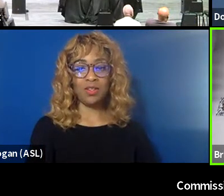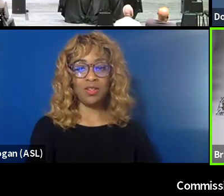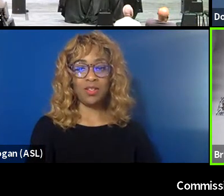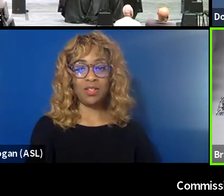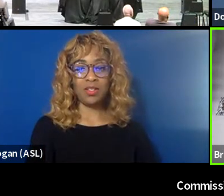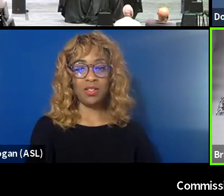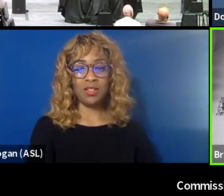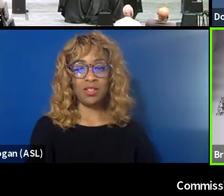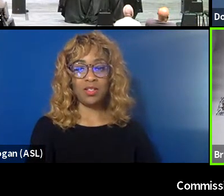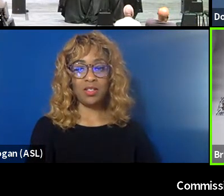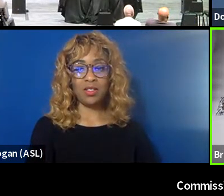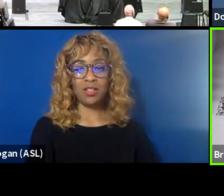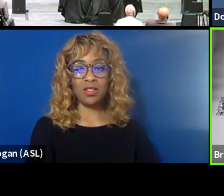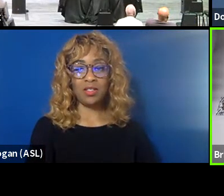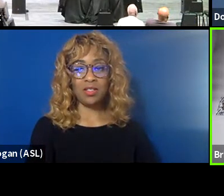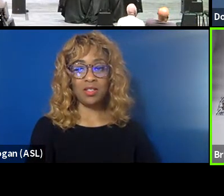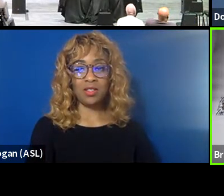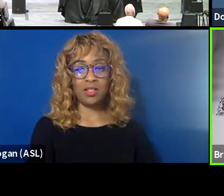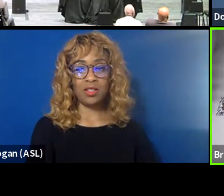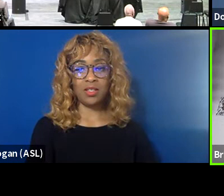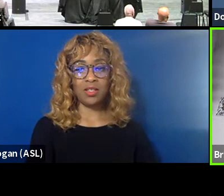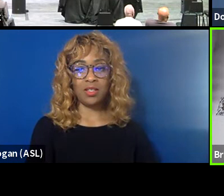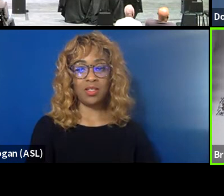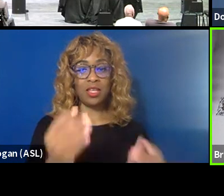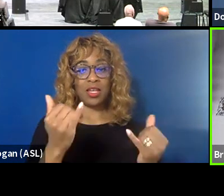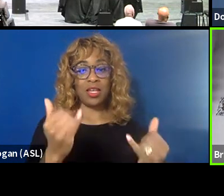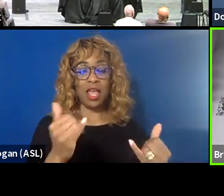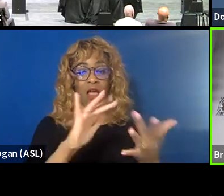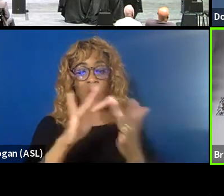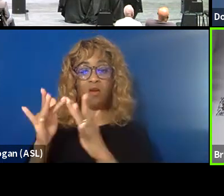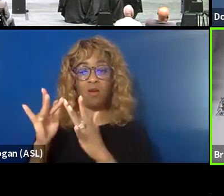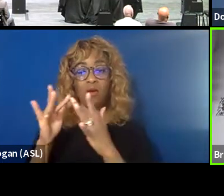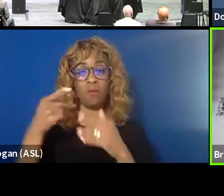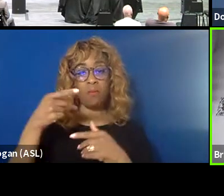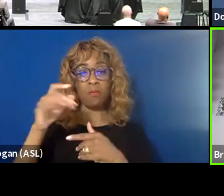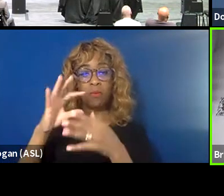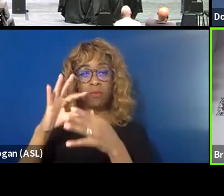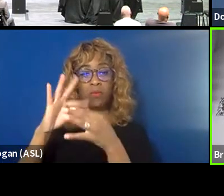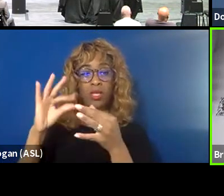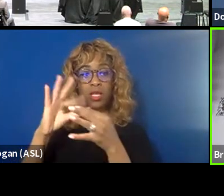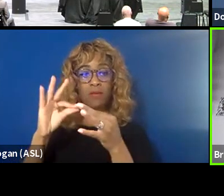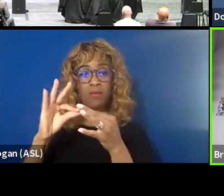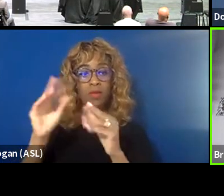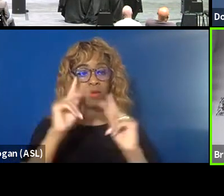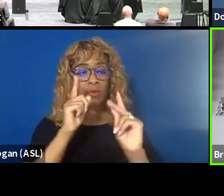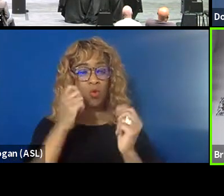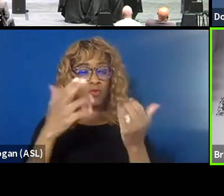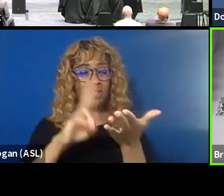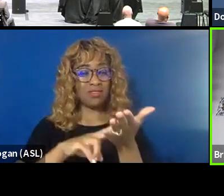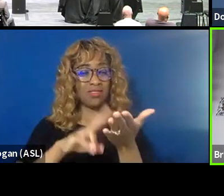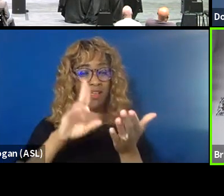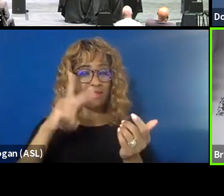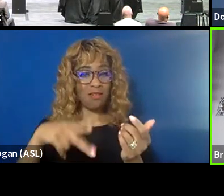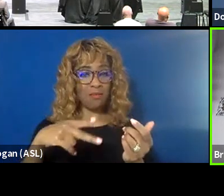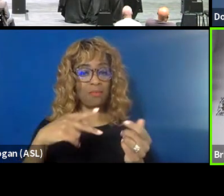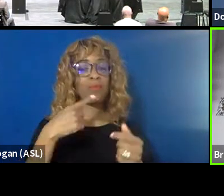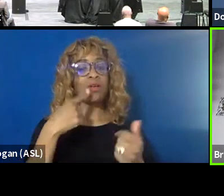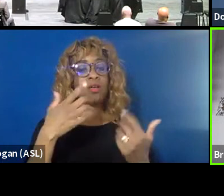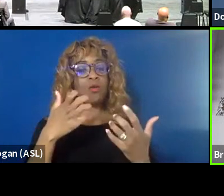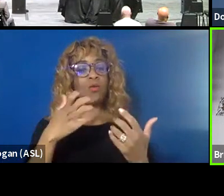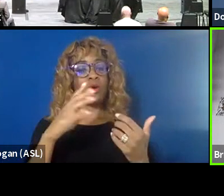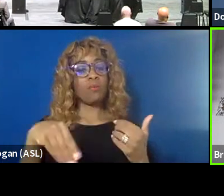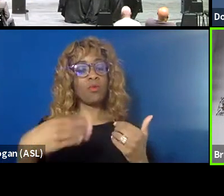will now move to remote public comment. Individuals who have signed up and indicated they would like